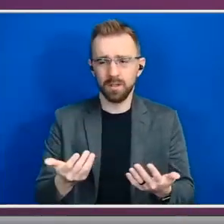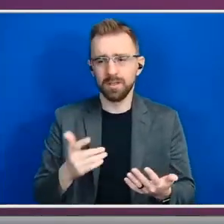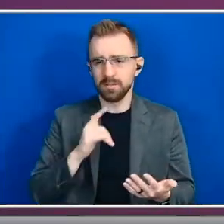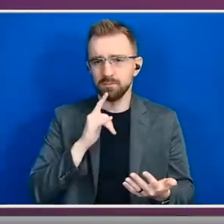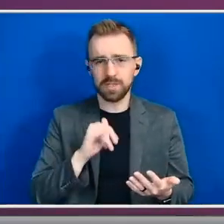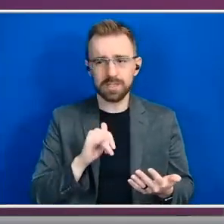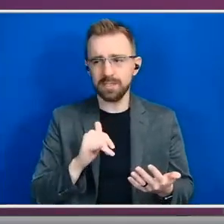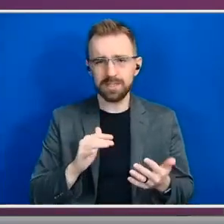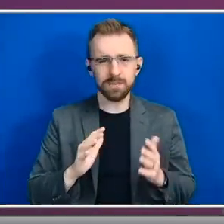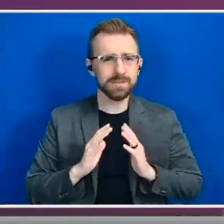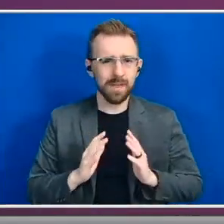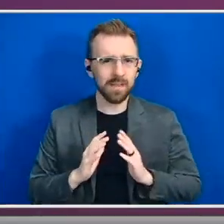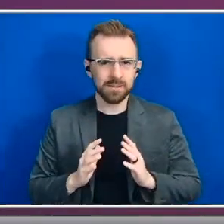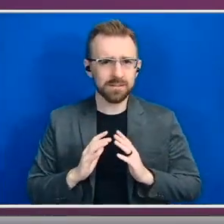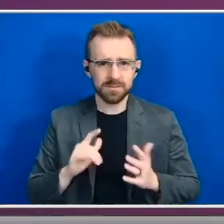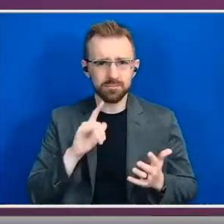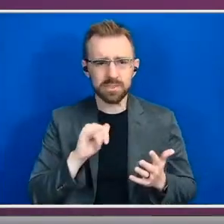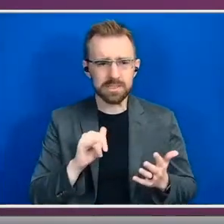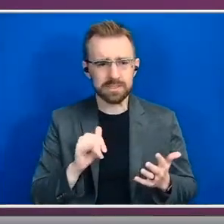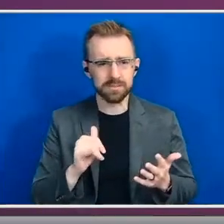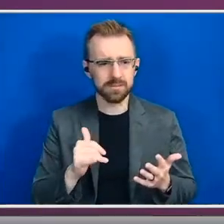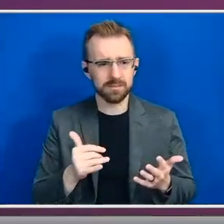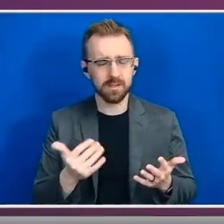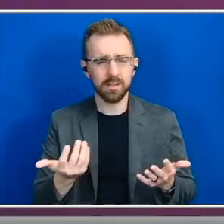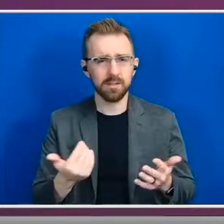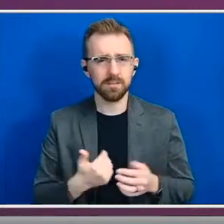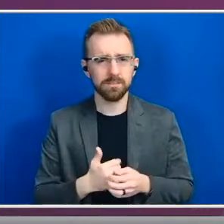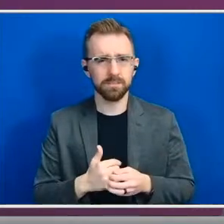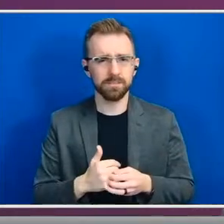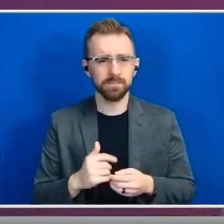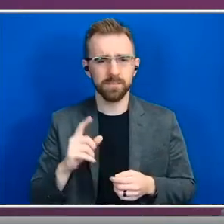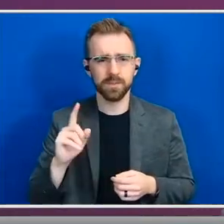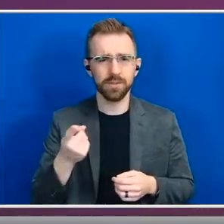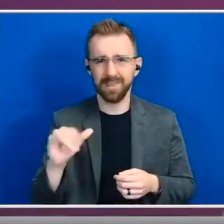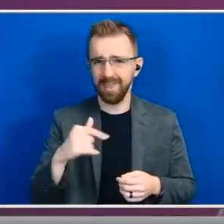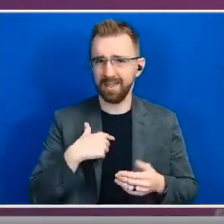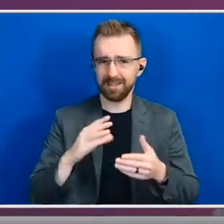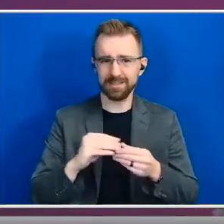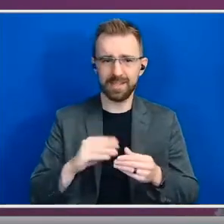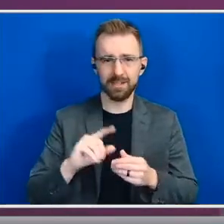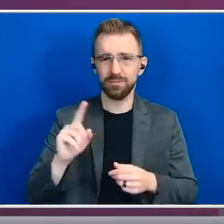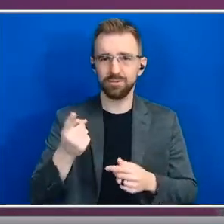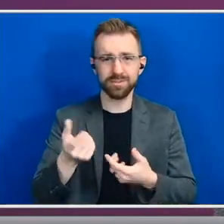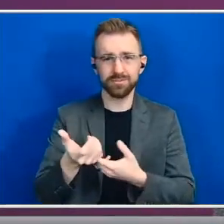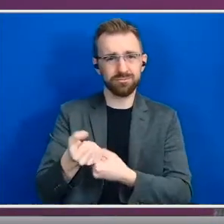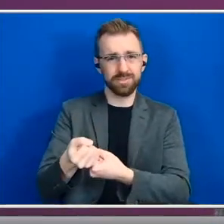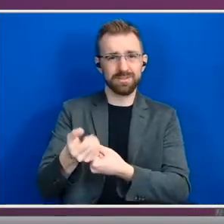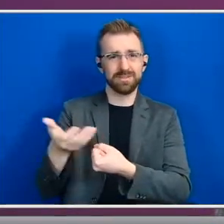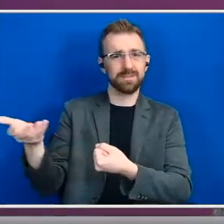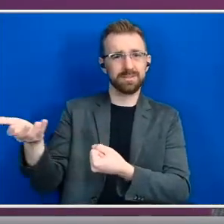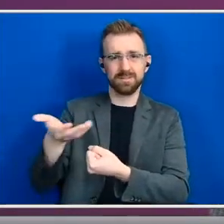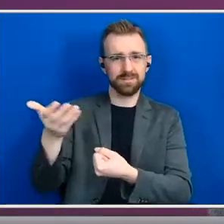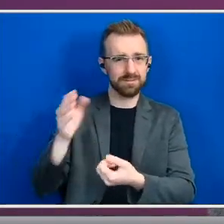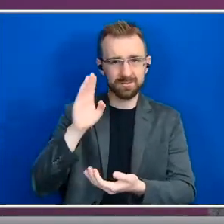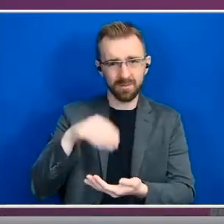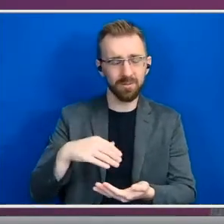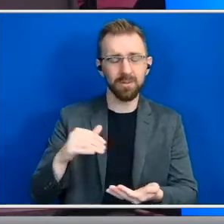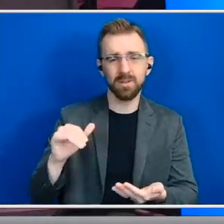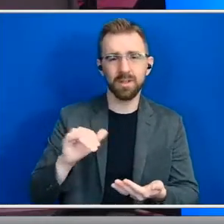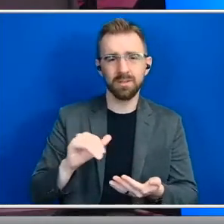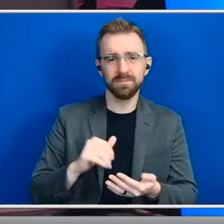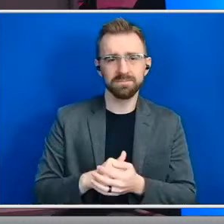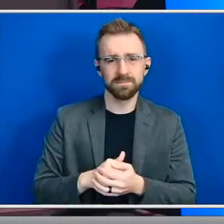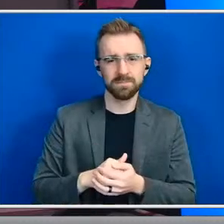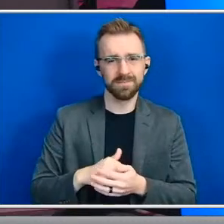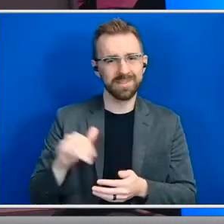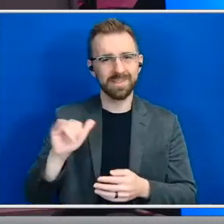fine. You know, you just, like I said, you just trust. You're like, Just like the ambulance ride.